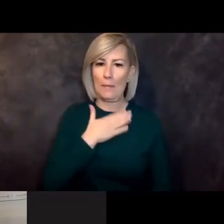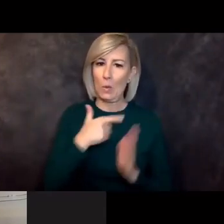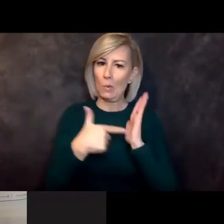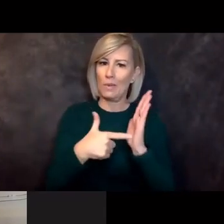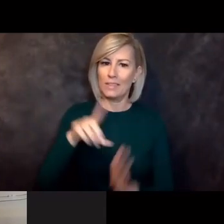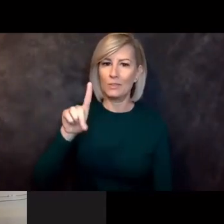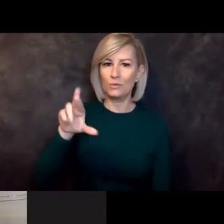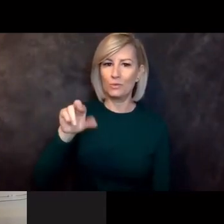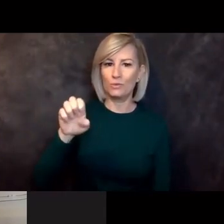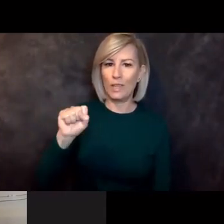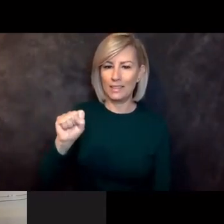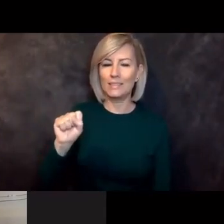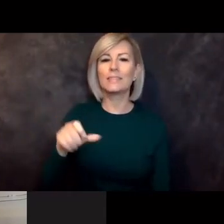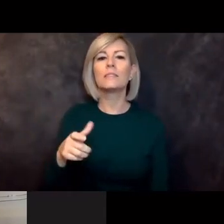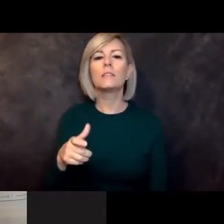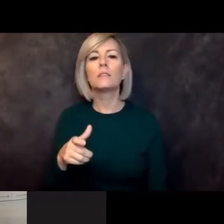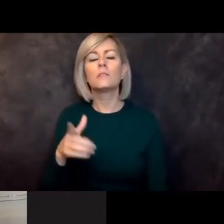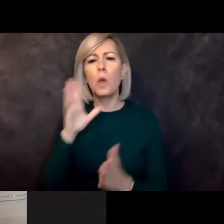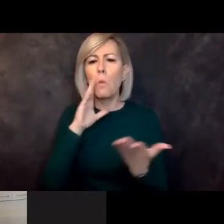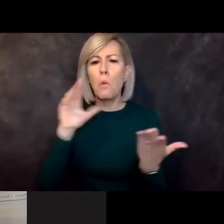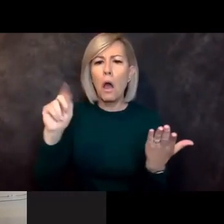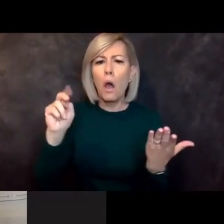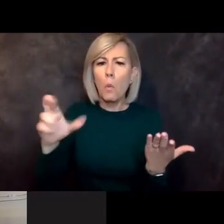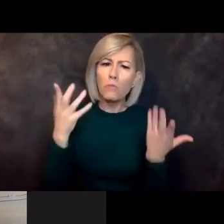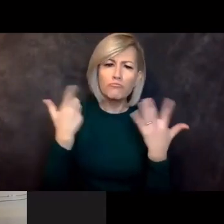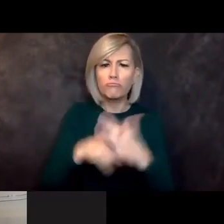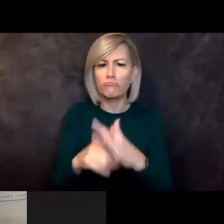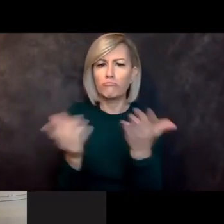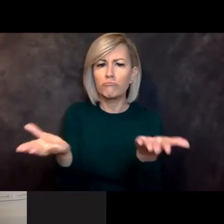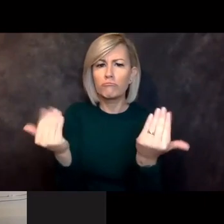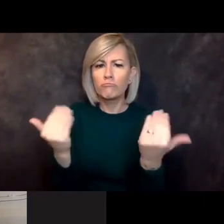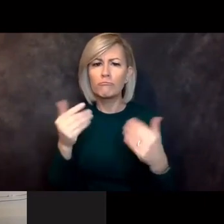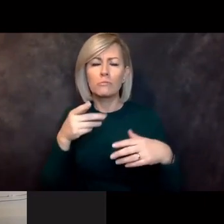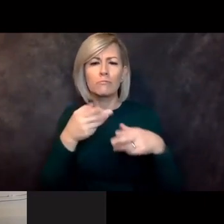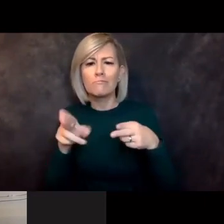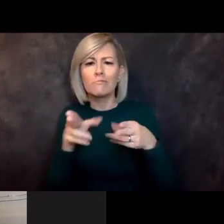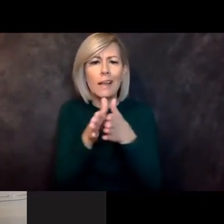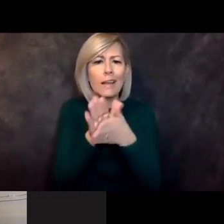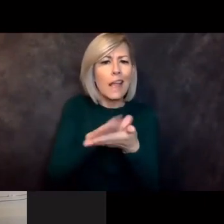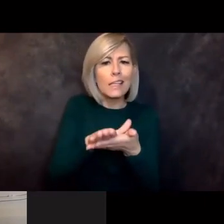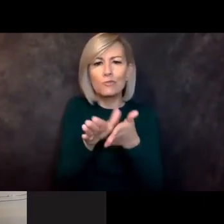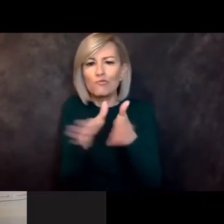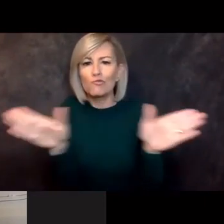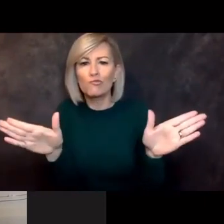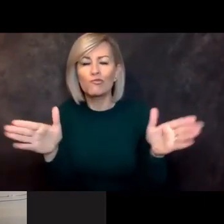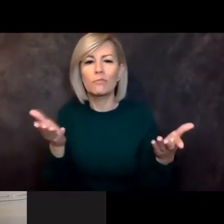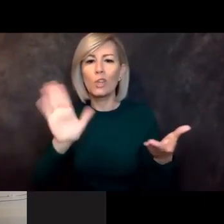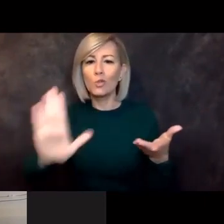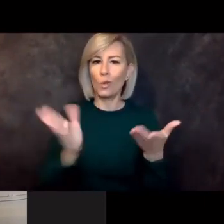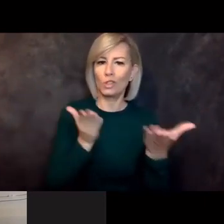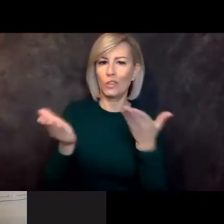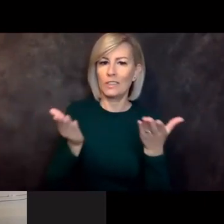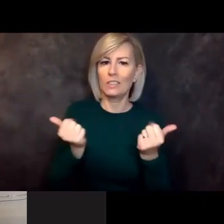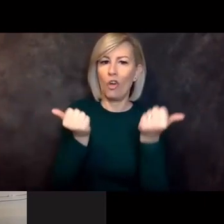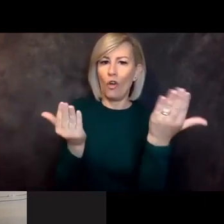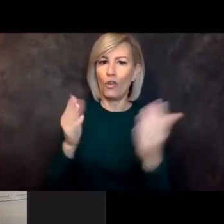of I. So, Anwar, let's kick things off by asking you to give us a nice overview of the services offered there at DRS.